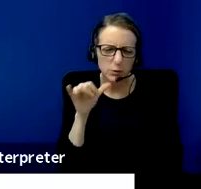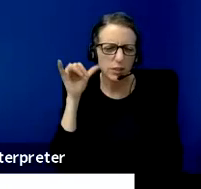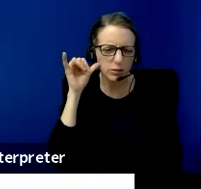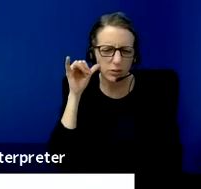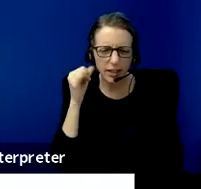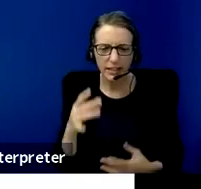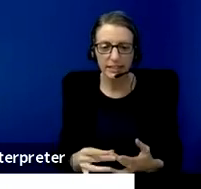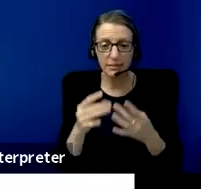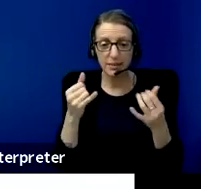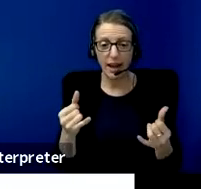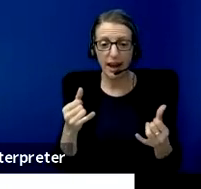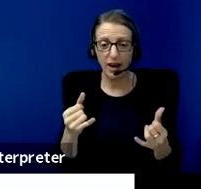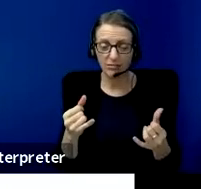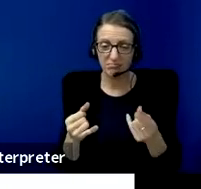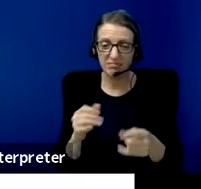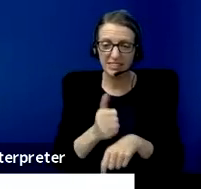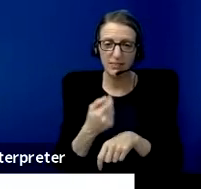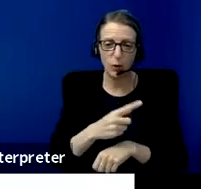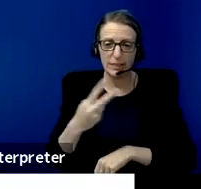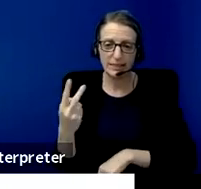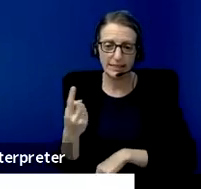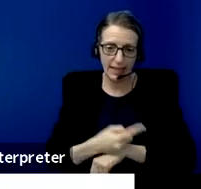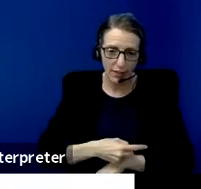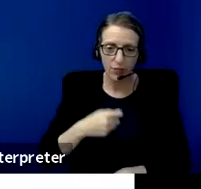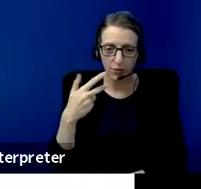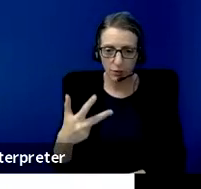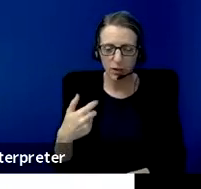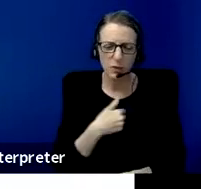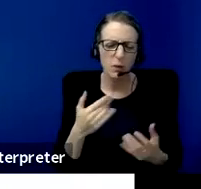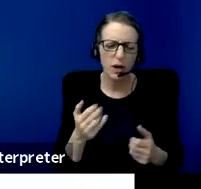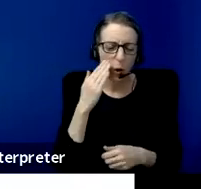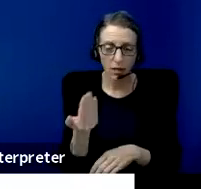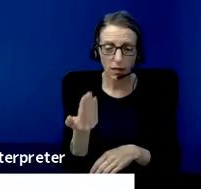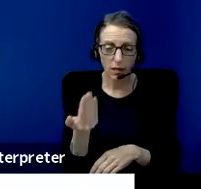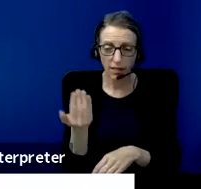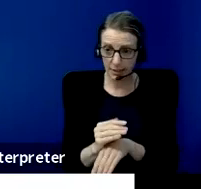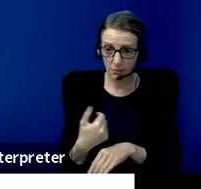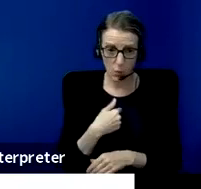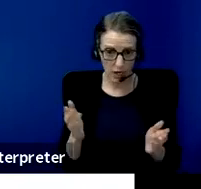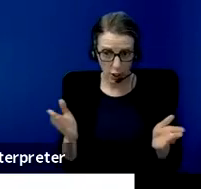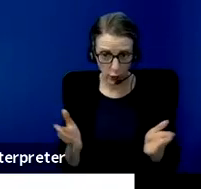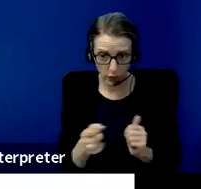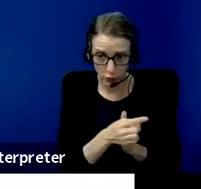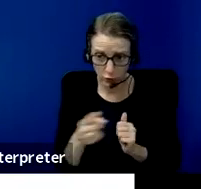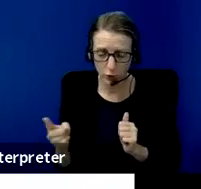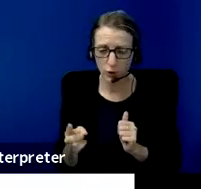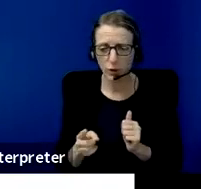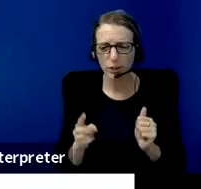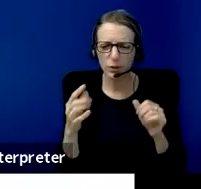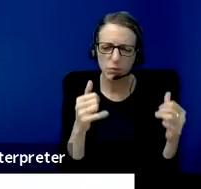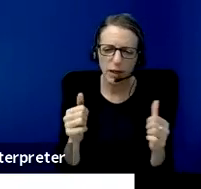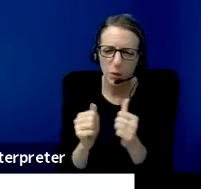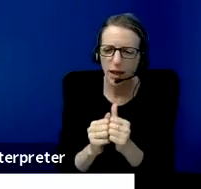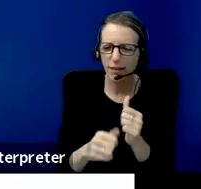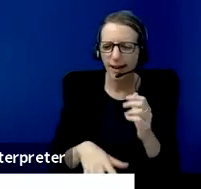except for now we have one for day 3. We want to know, last night we encouraged you to explore adding content